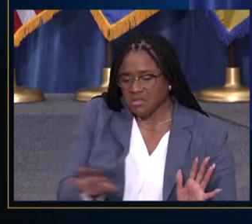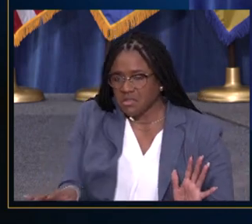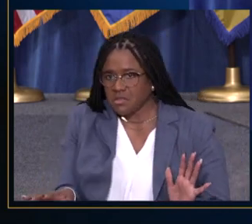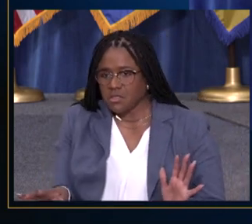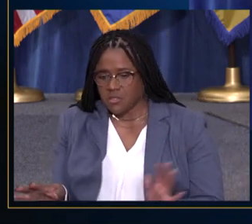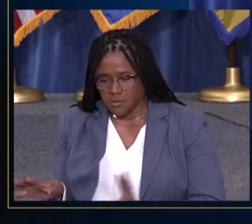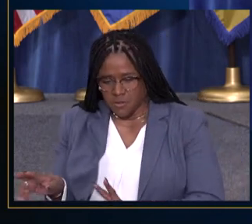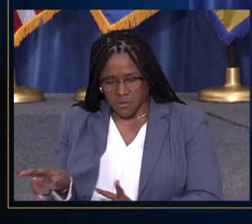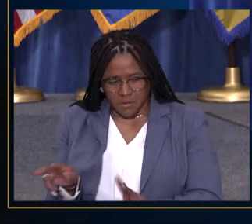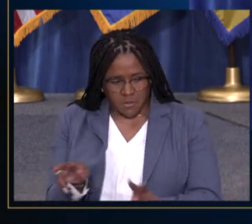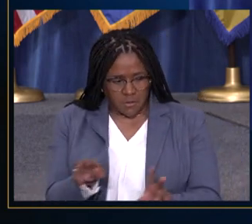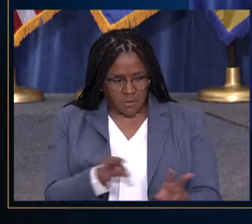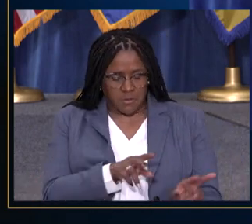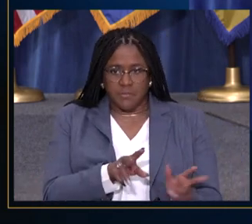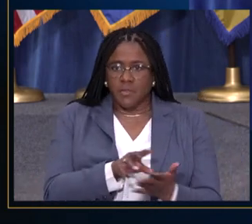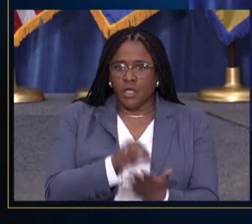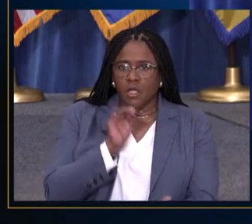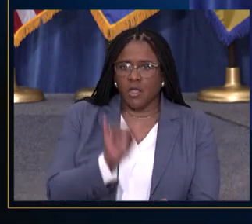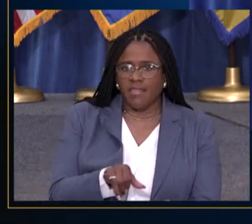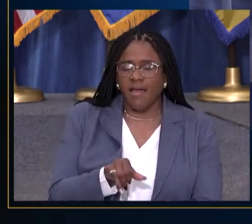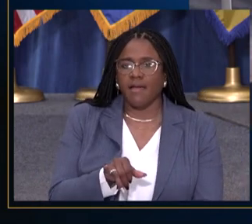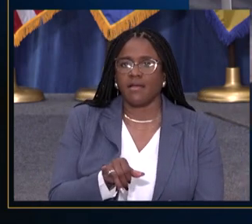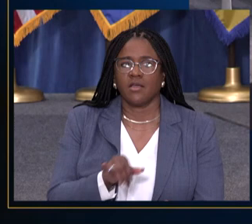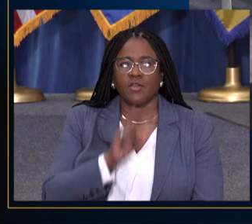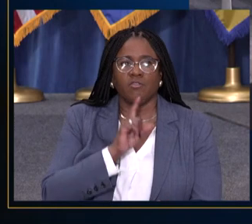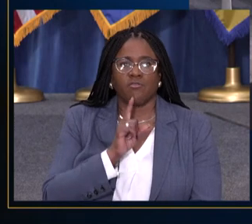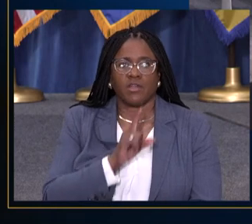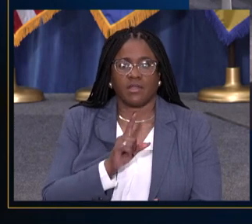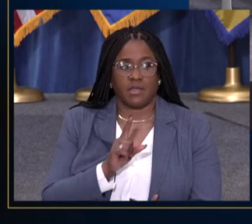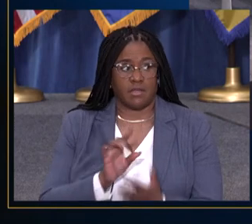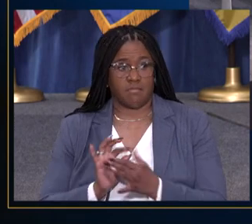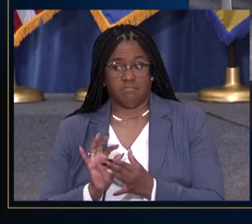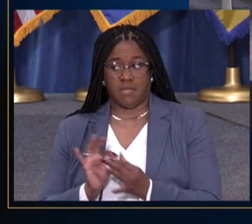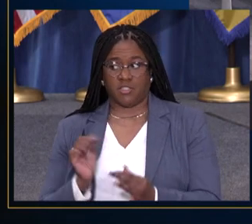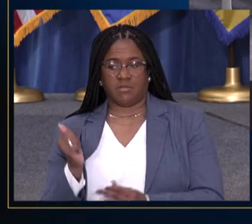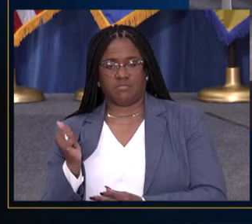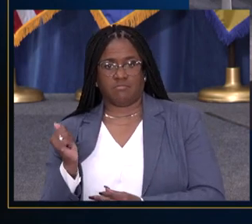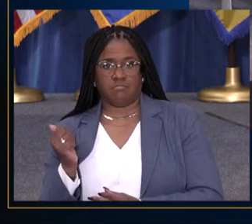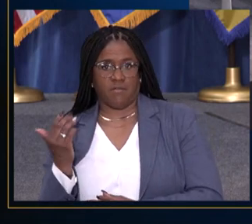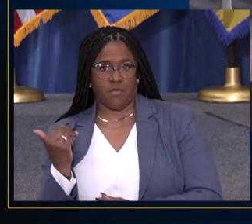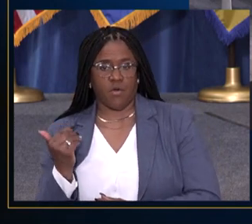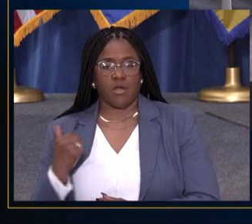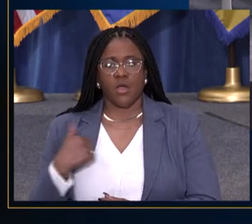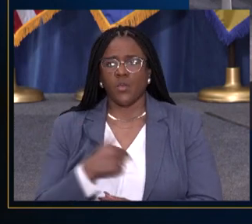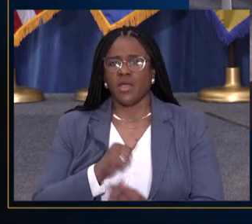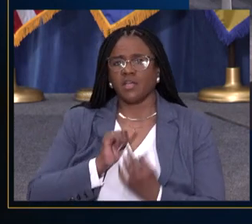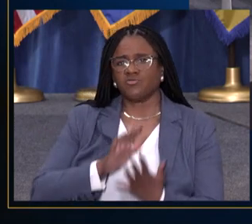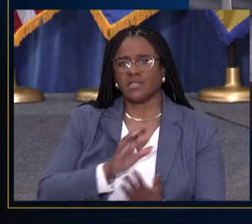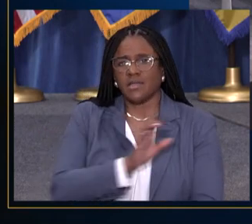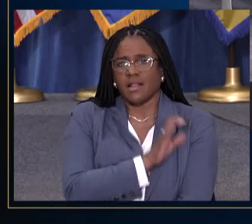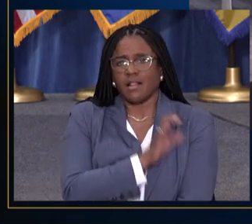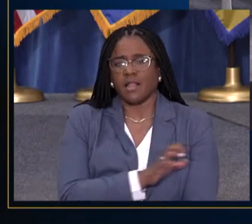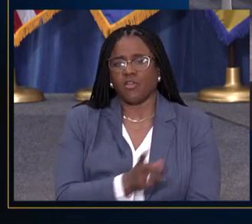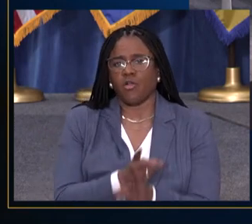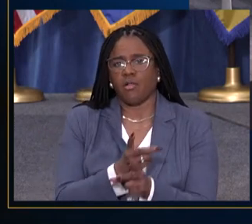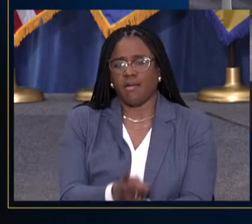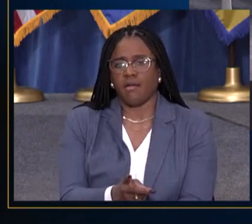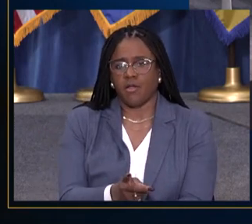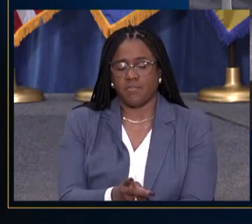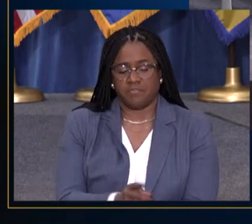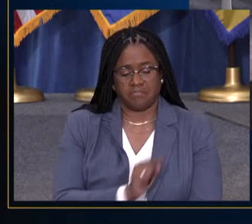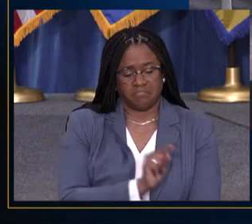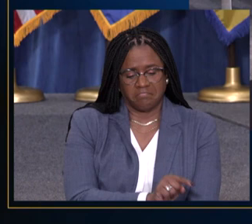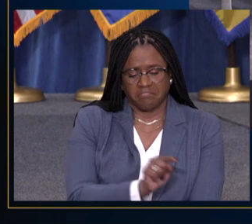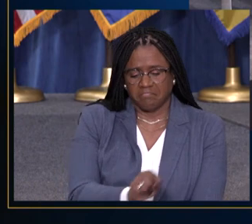learned, and I think this piggybacks very much on the earlier comments, is that as we address the clinical care through these other models,